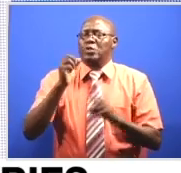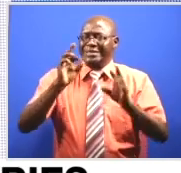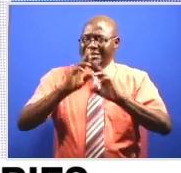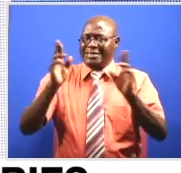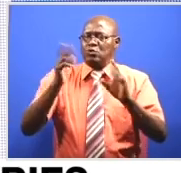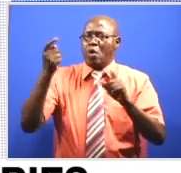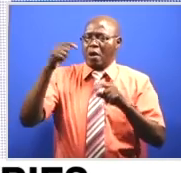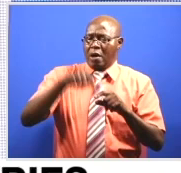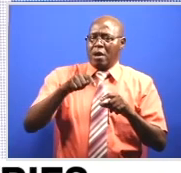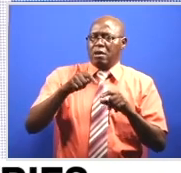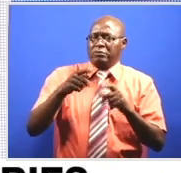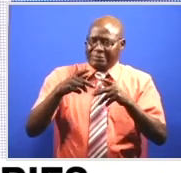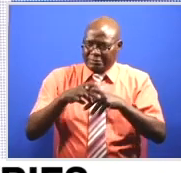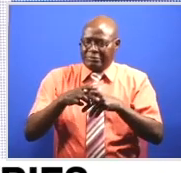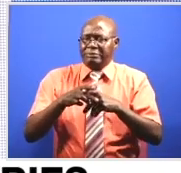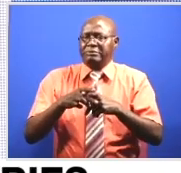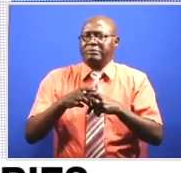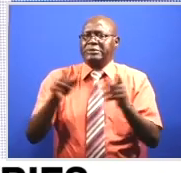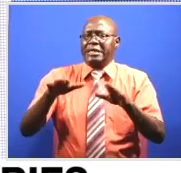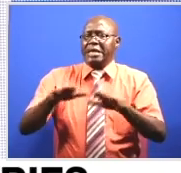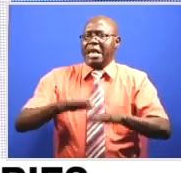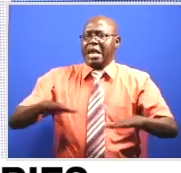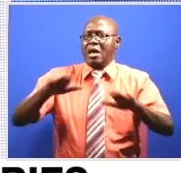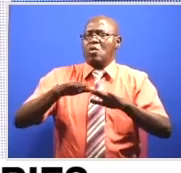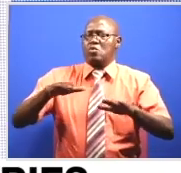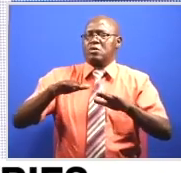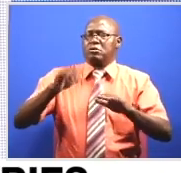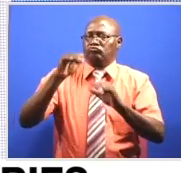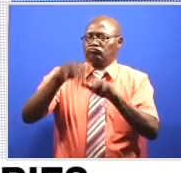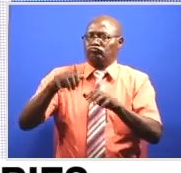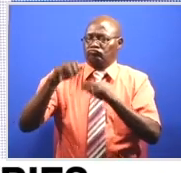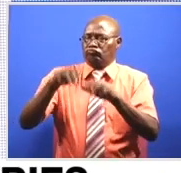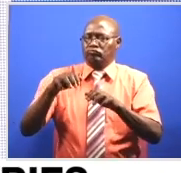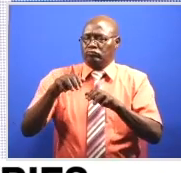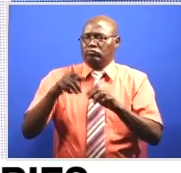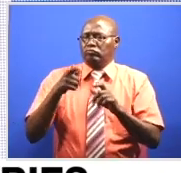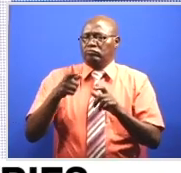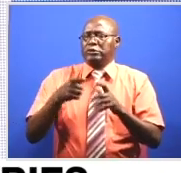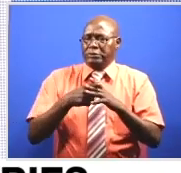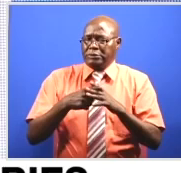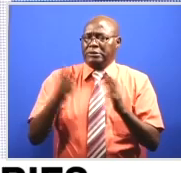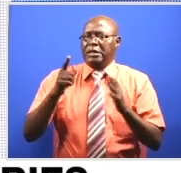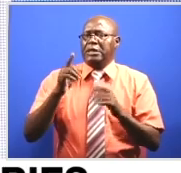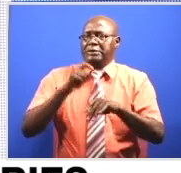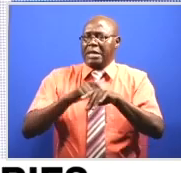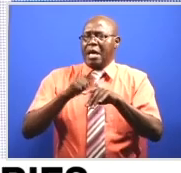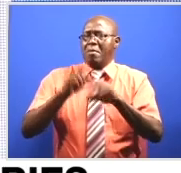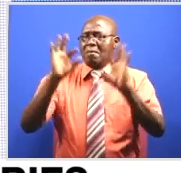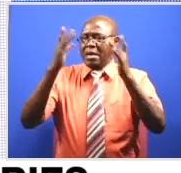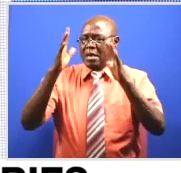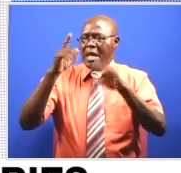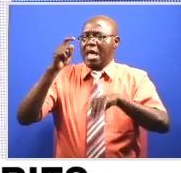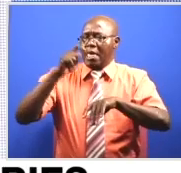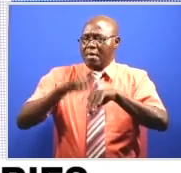groundbreaking on June 1st when he will lead the country in marking this year's Madaraka Day celebrations at Embu Stadium that is currently